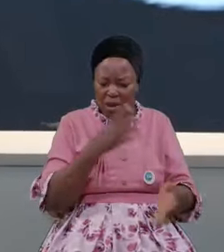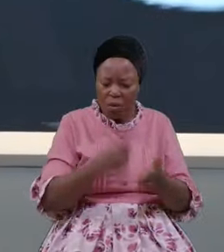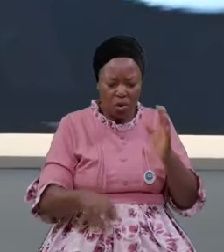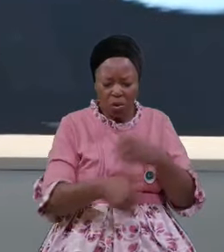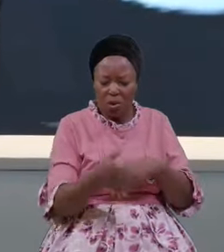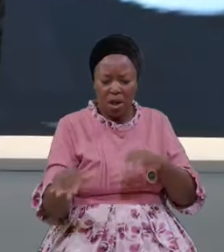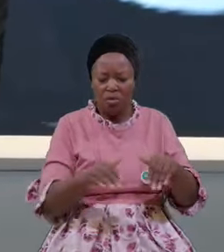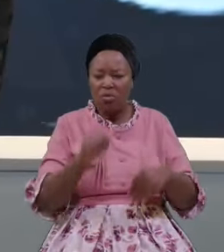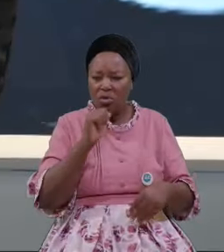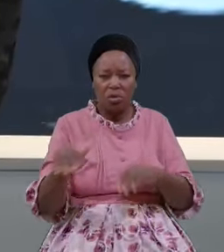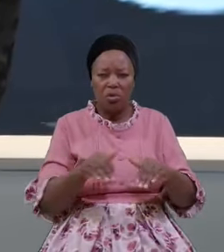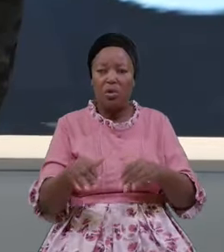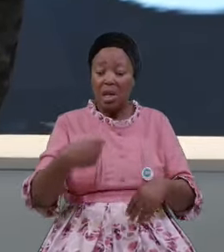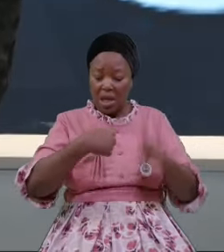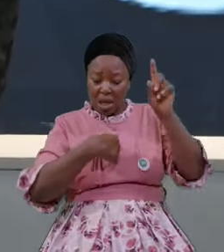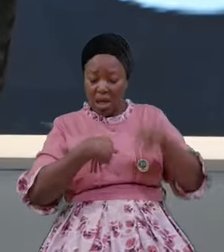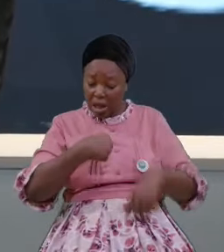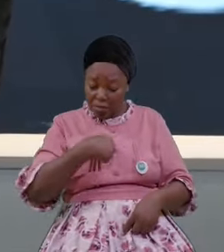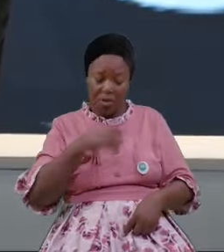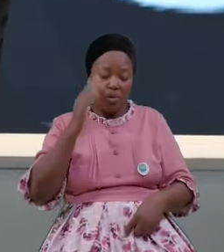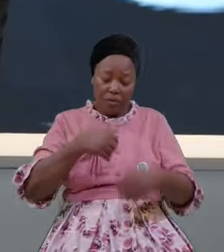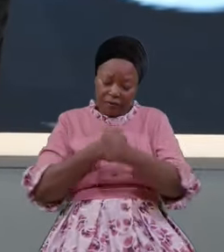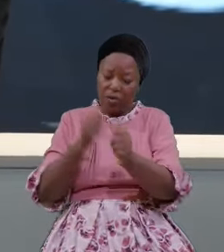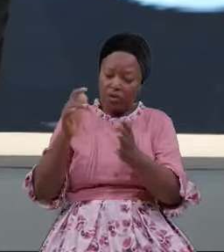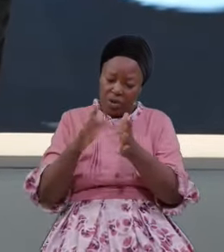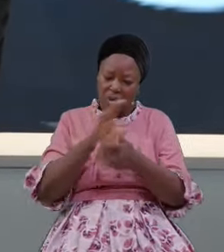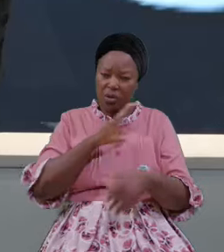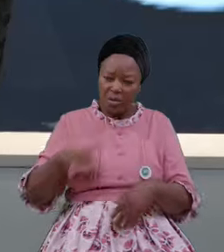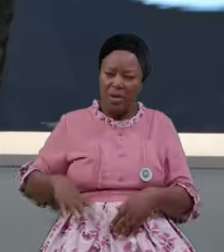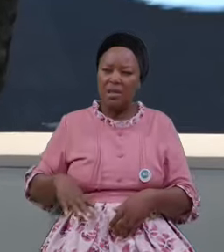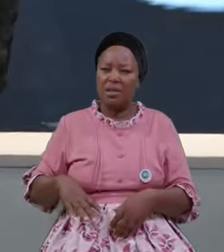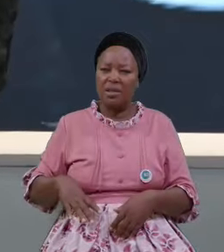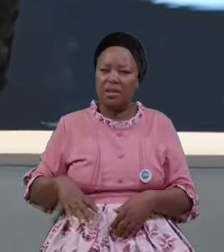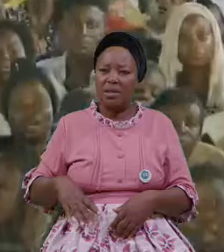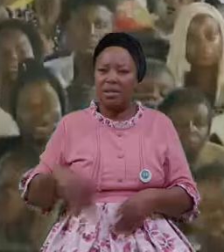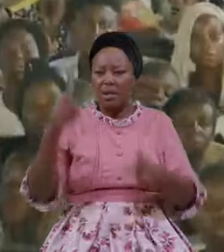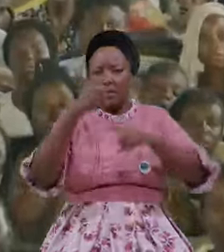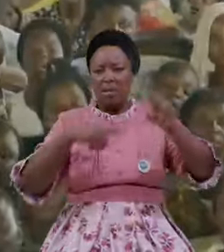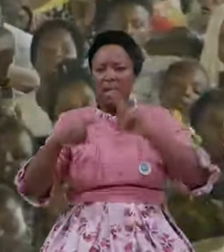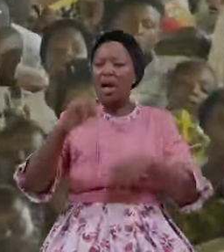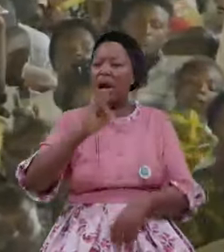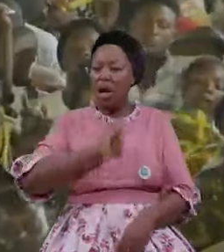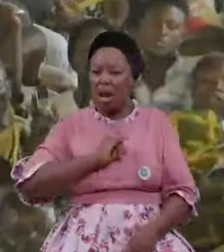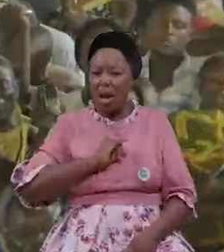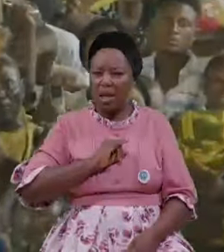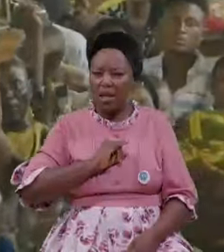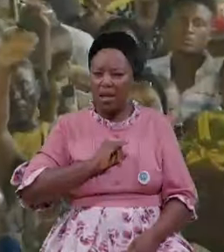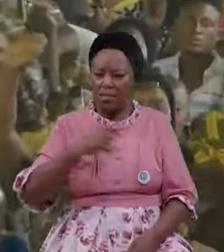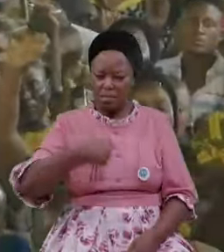I will follow Jesus Christ. Say it. I will